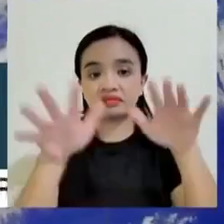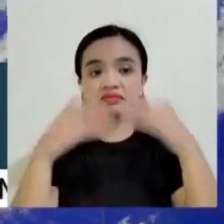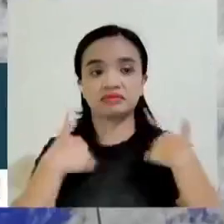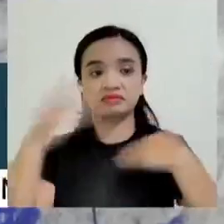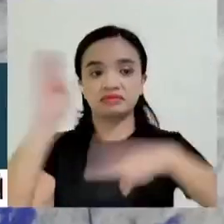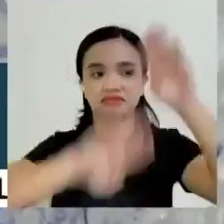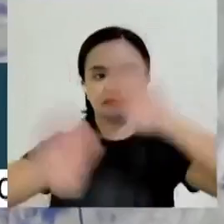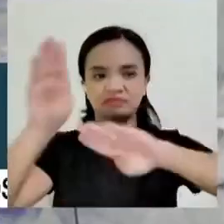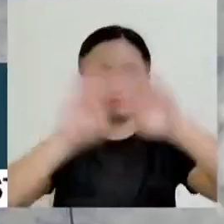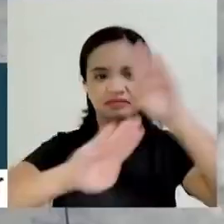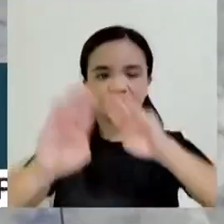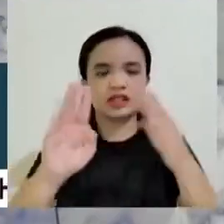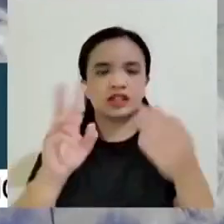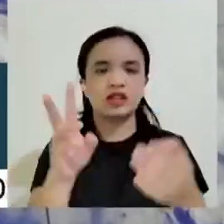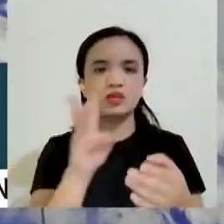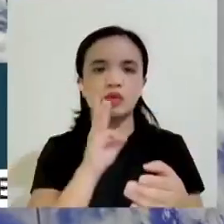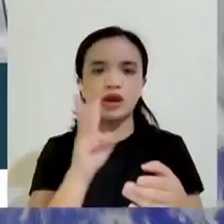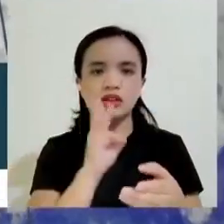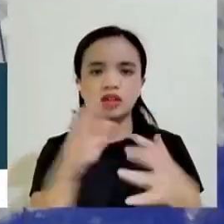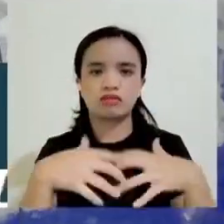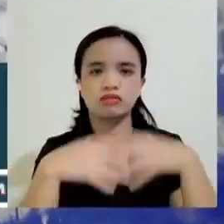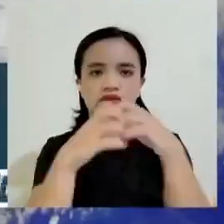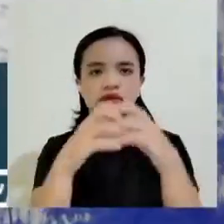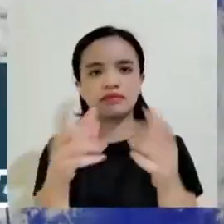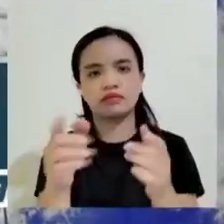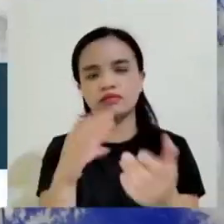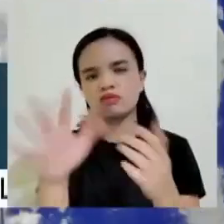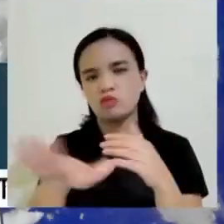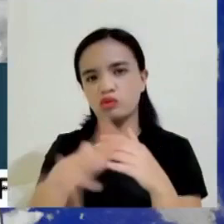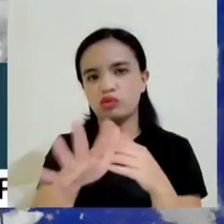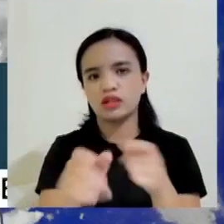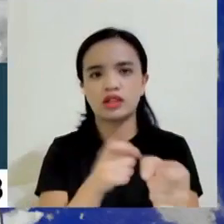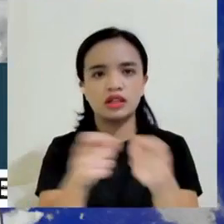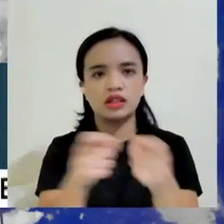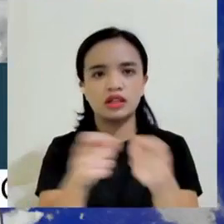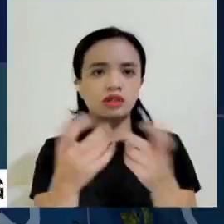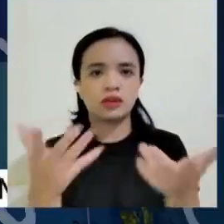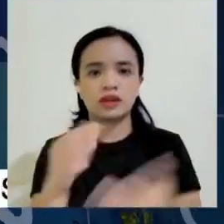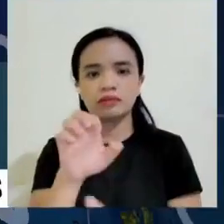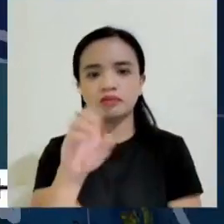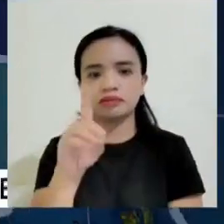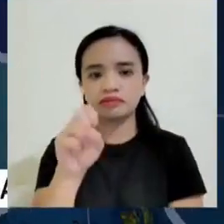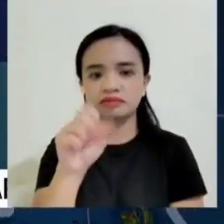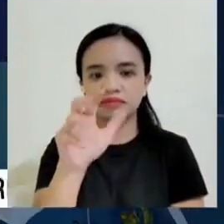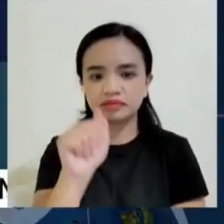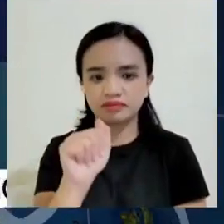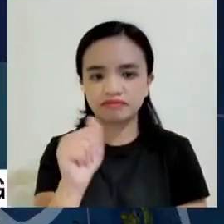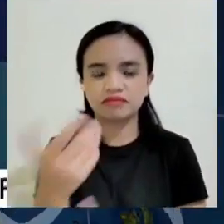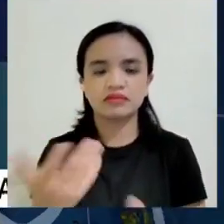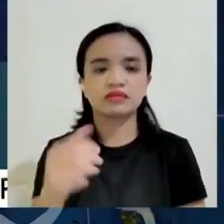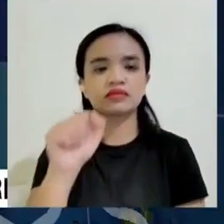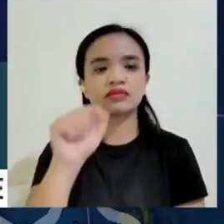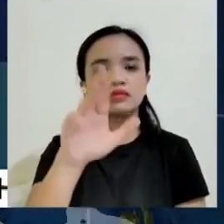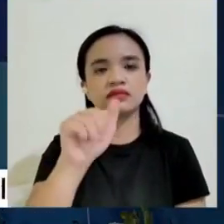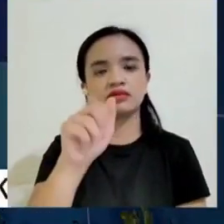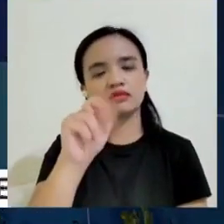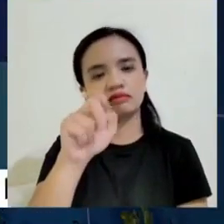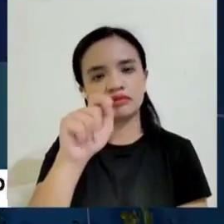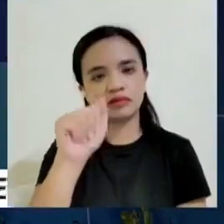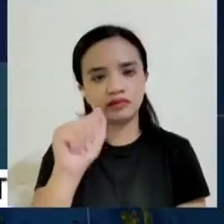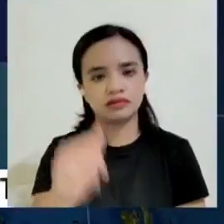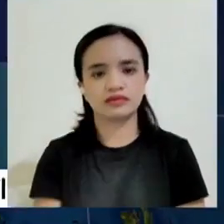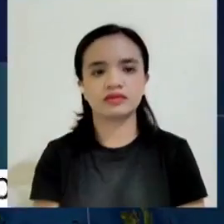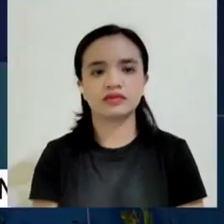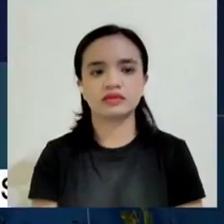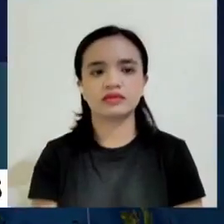poor trash management in those areas, especially along EDSA, in Araneta Avenue. So these are the things that may